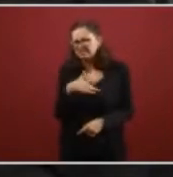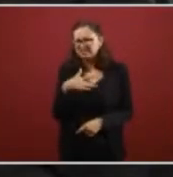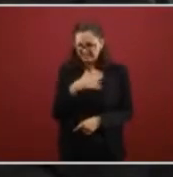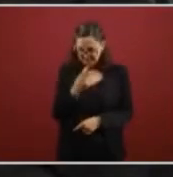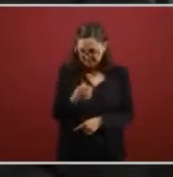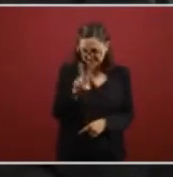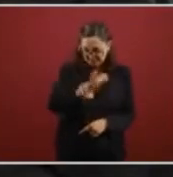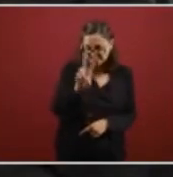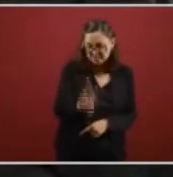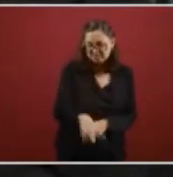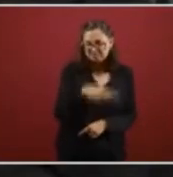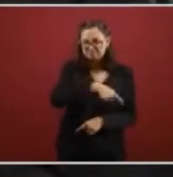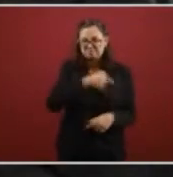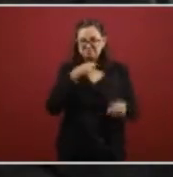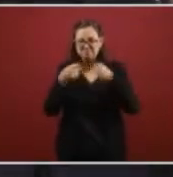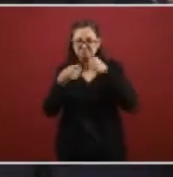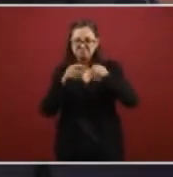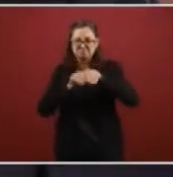about these